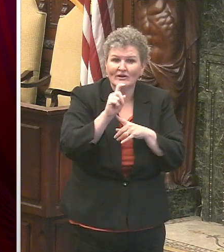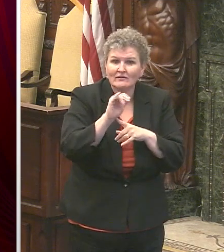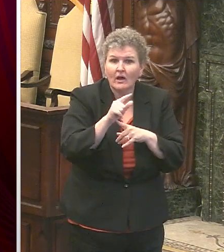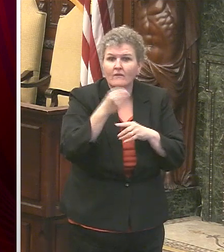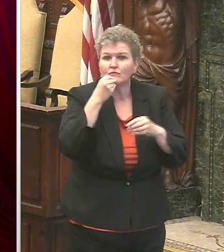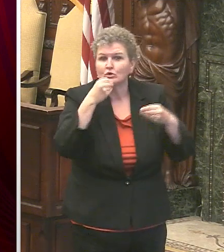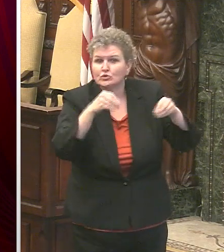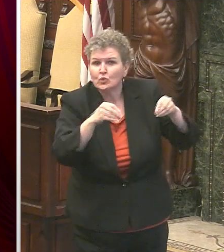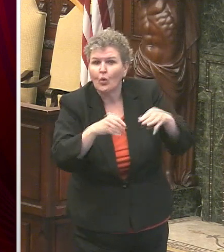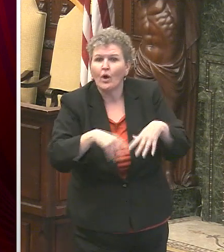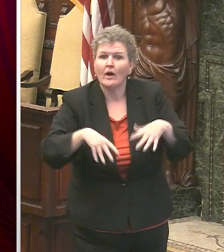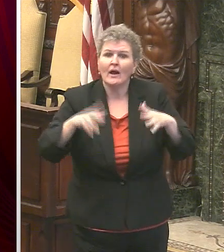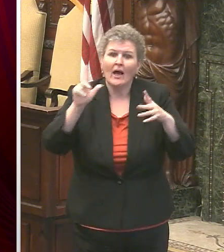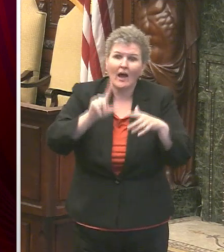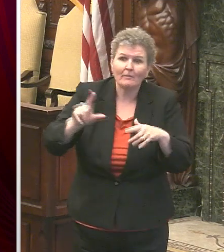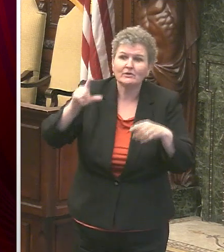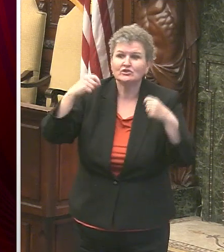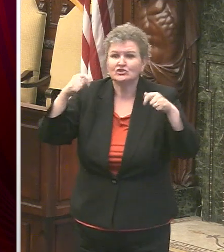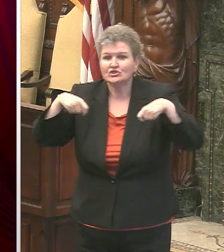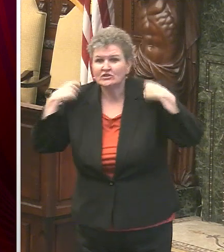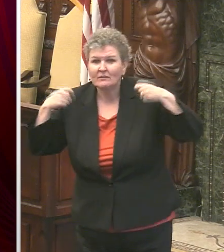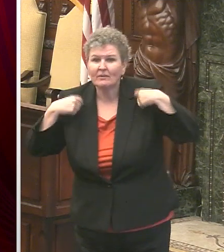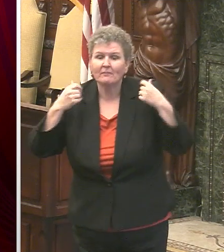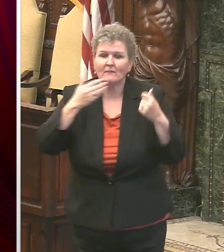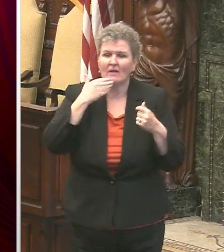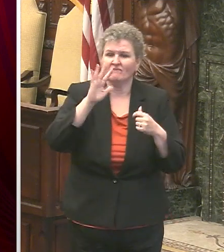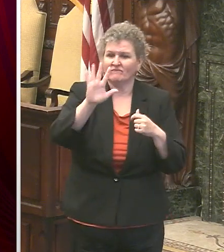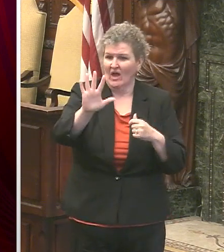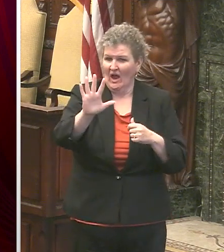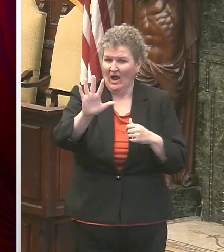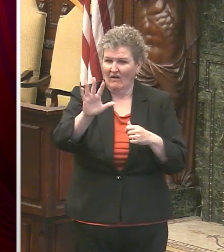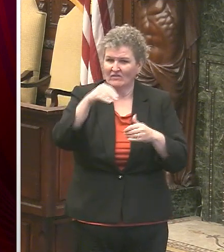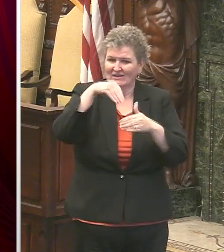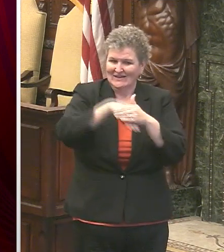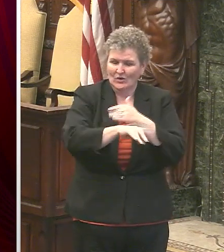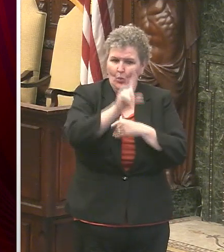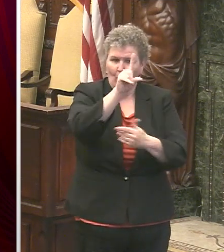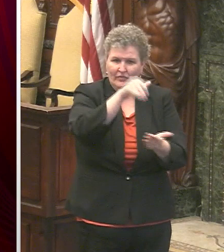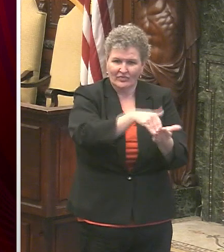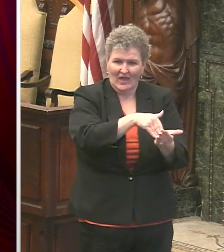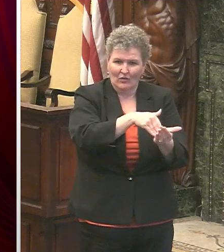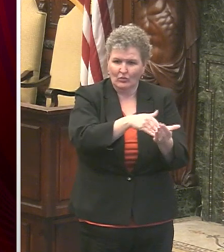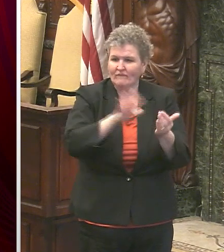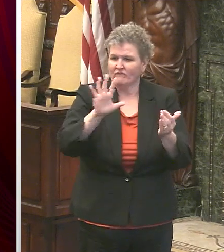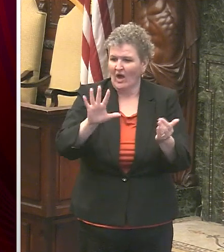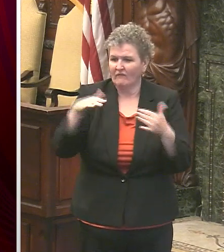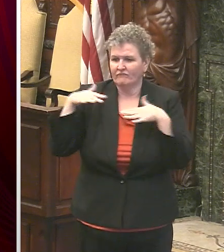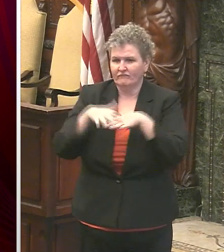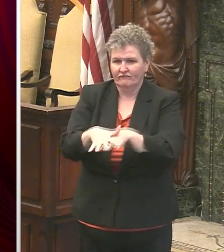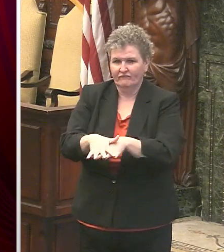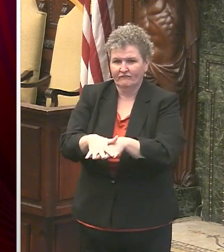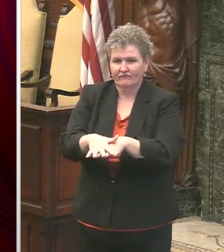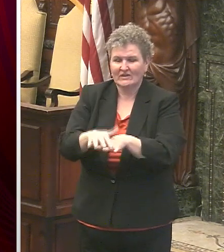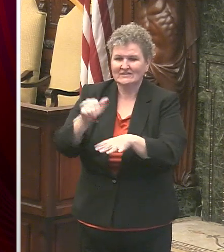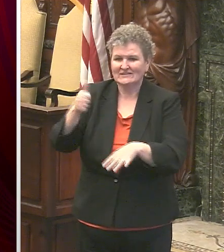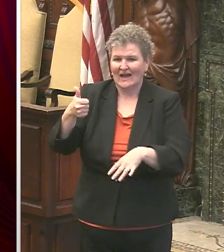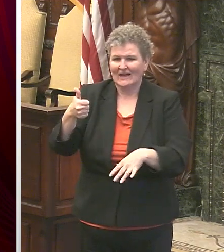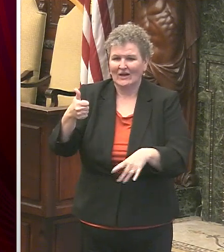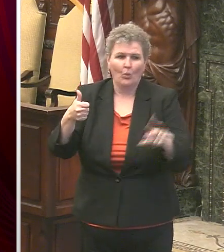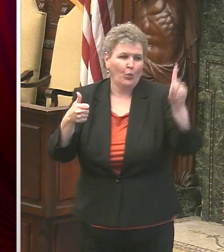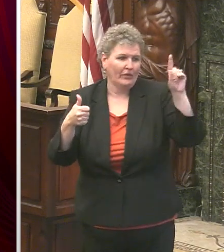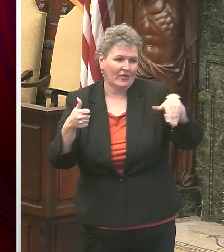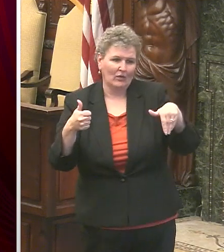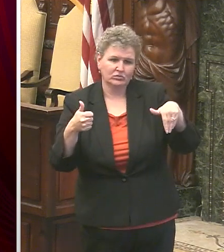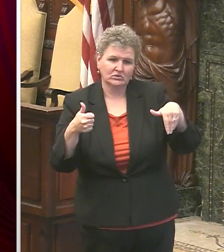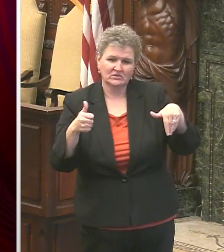gyms, which were 5 per 1,000 square feet. We're going to adjust those to 10 persons per 1,000 square feet to match. That